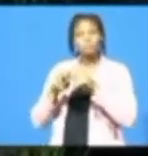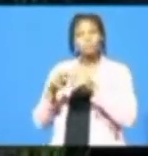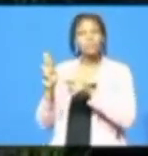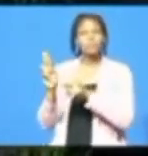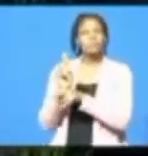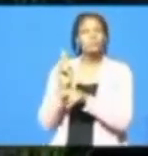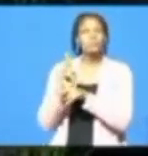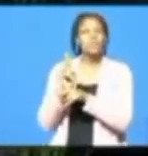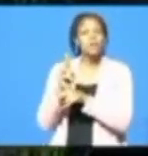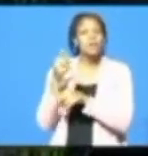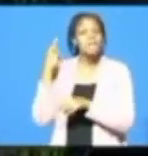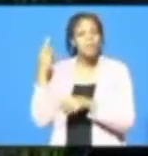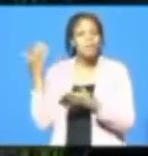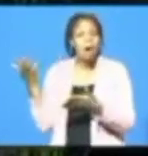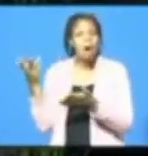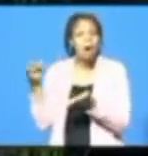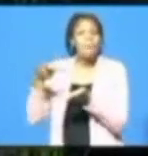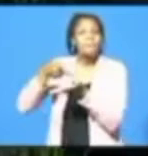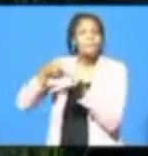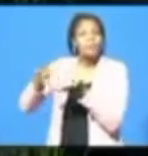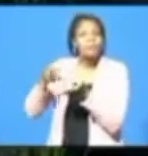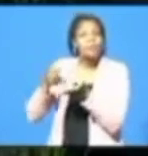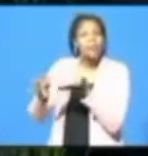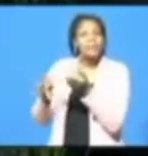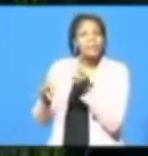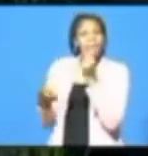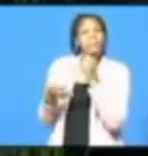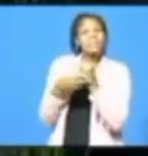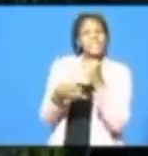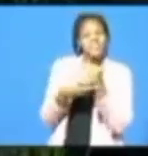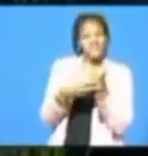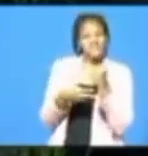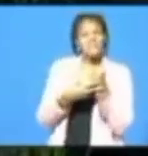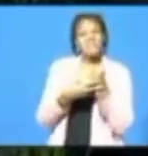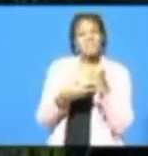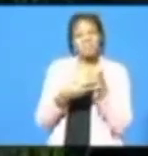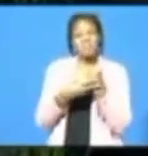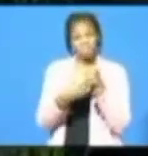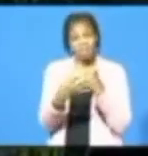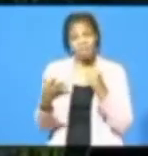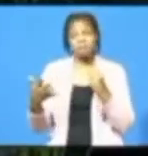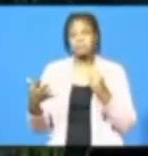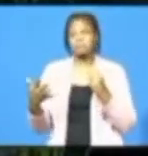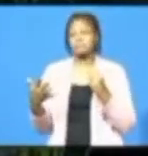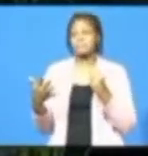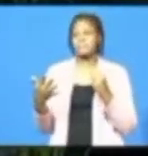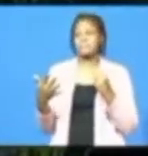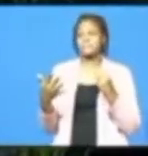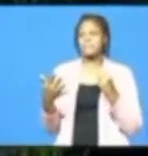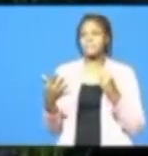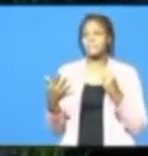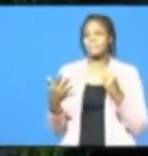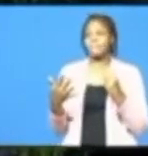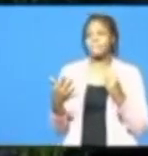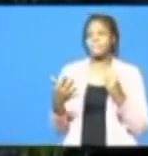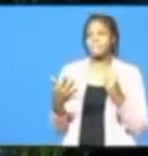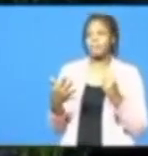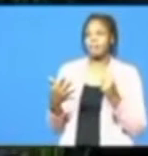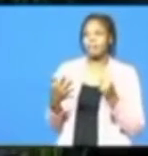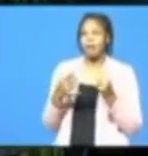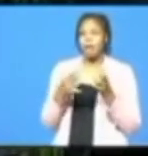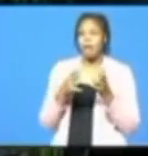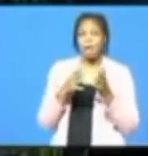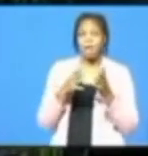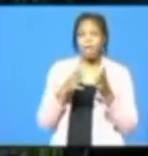for purifying and preserving things. Large quantities